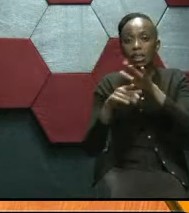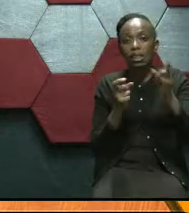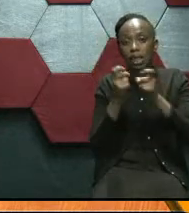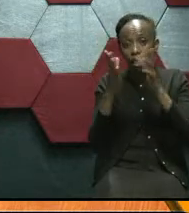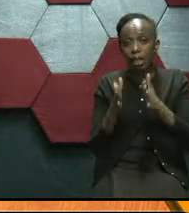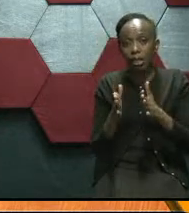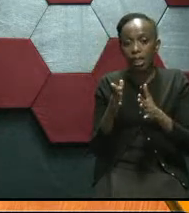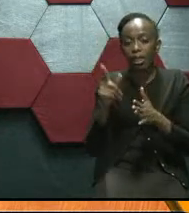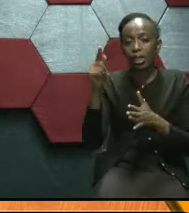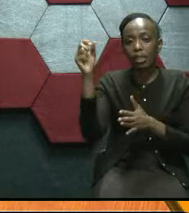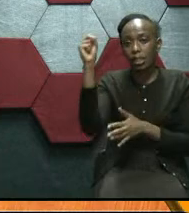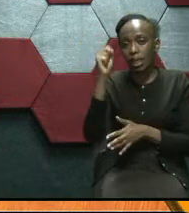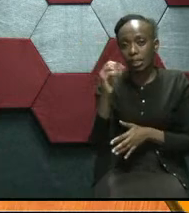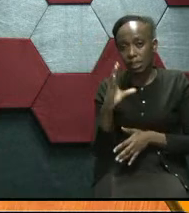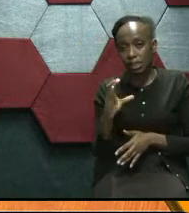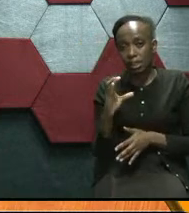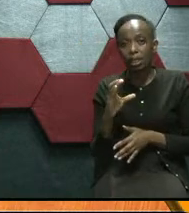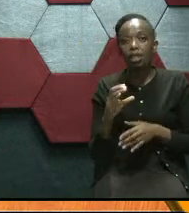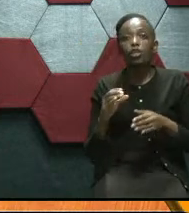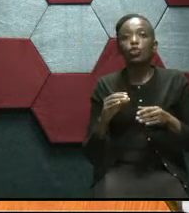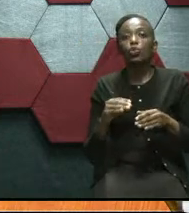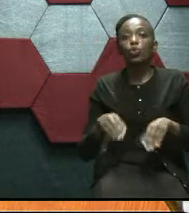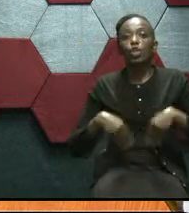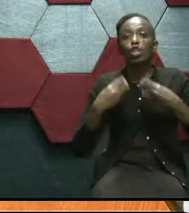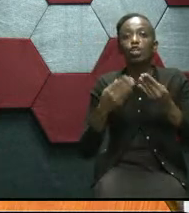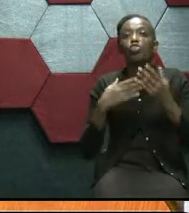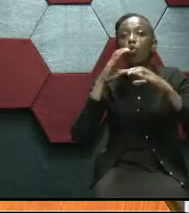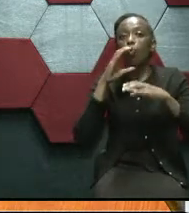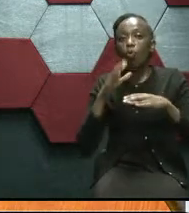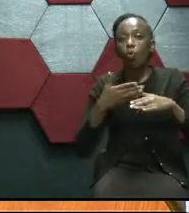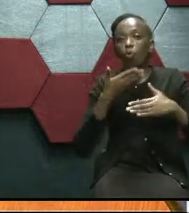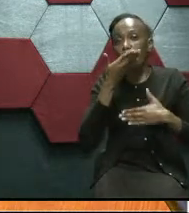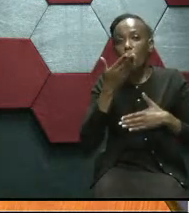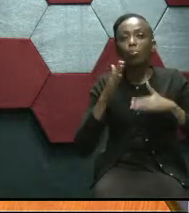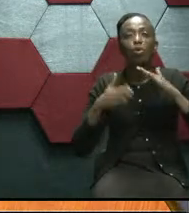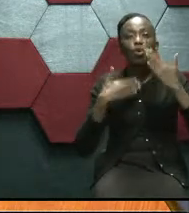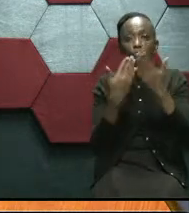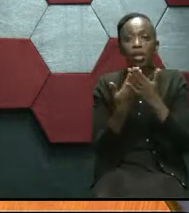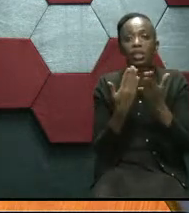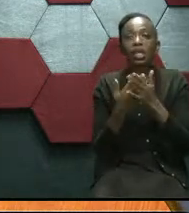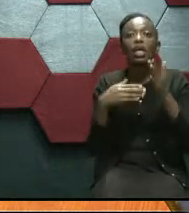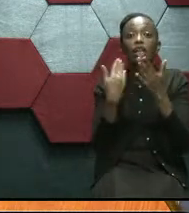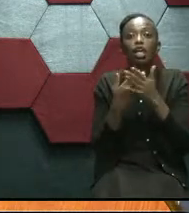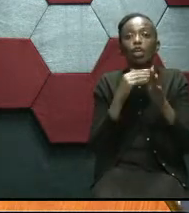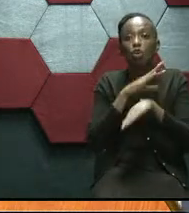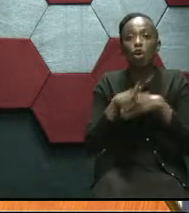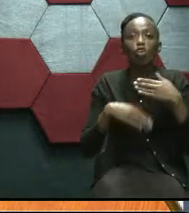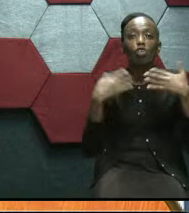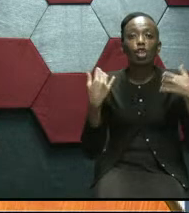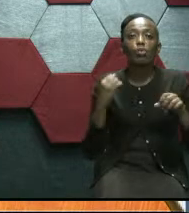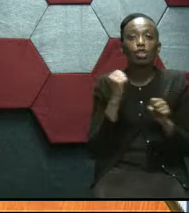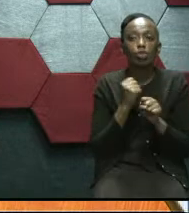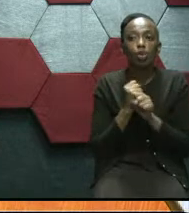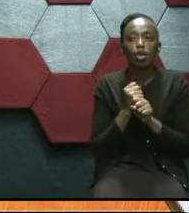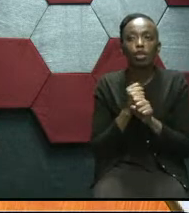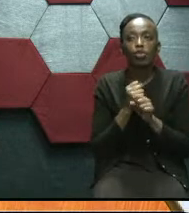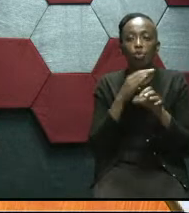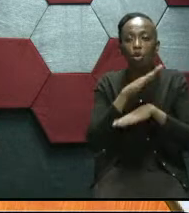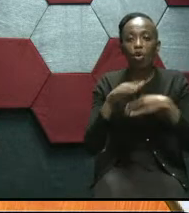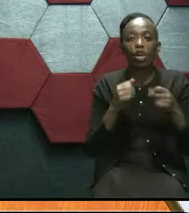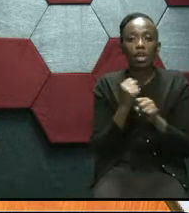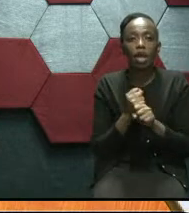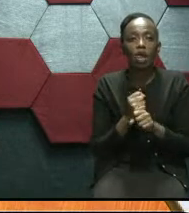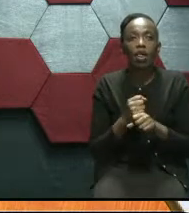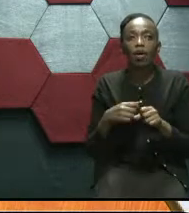come in and give the teachers a few warm remarks as well. And thank you all for the amazing work that you have been doing this entire year. Over to